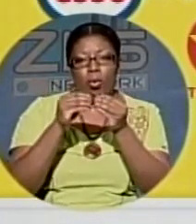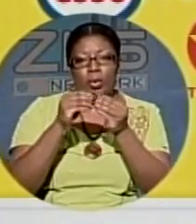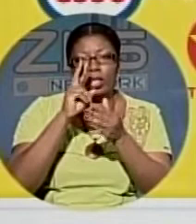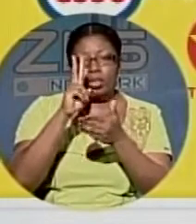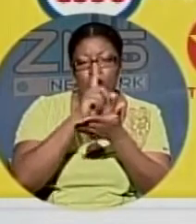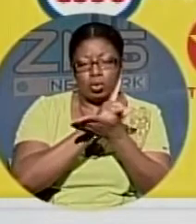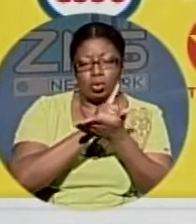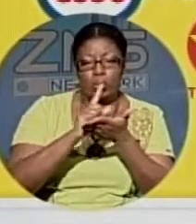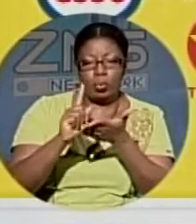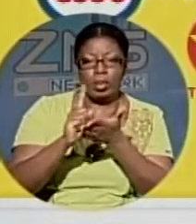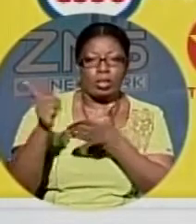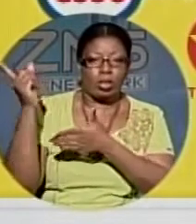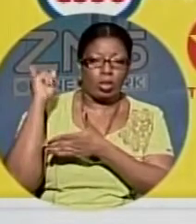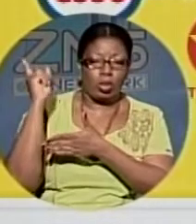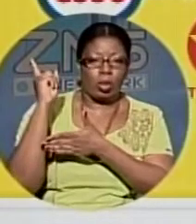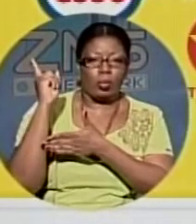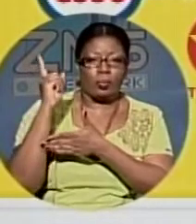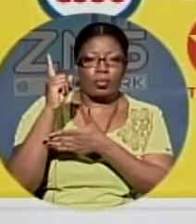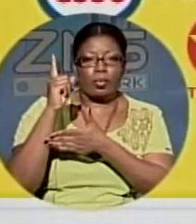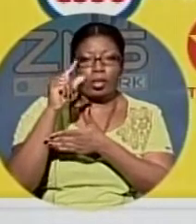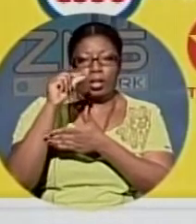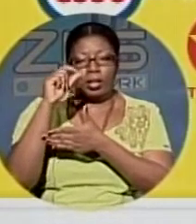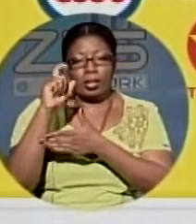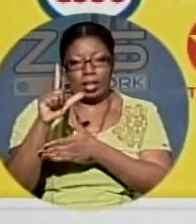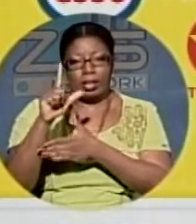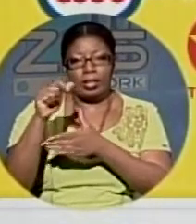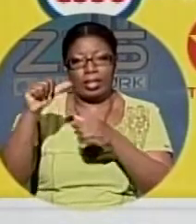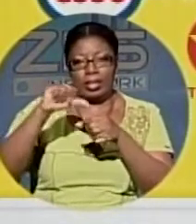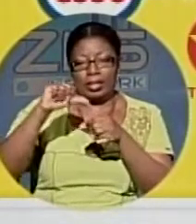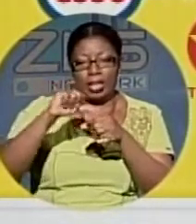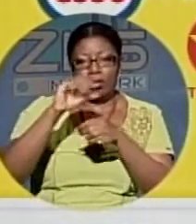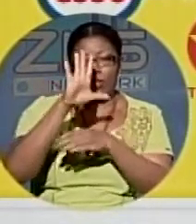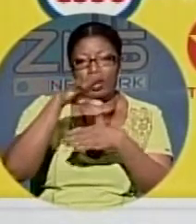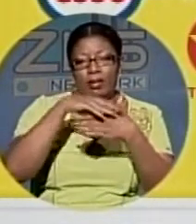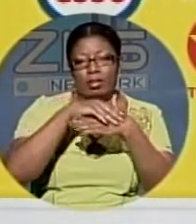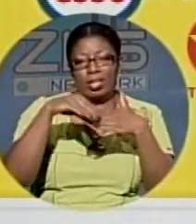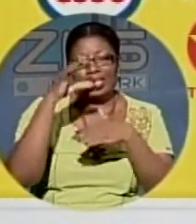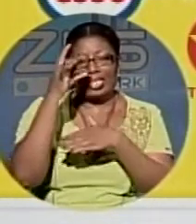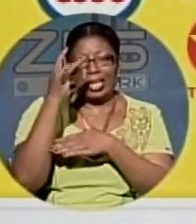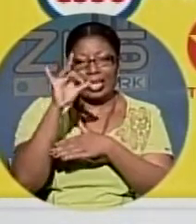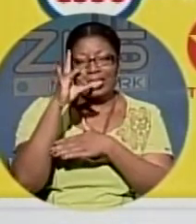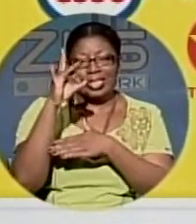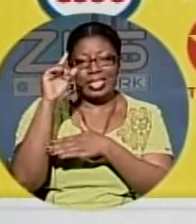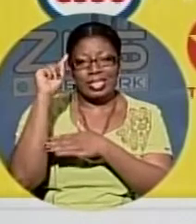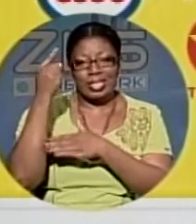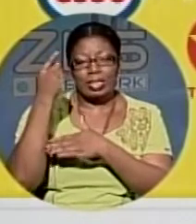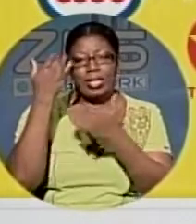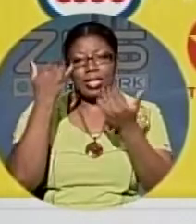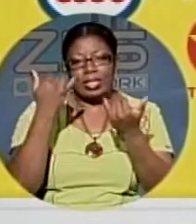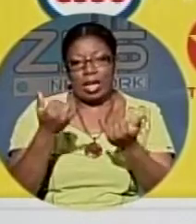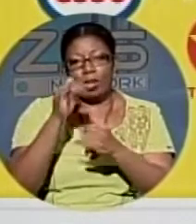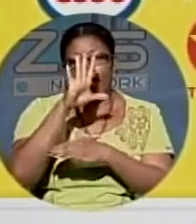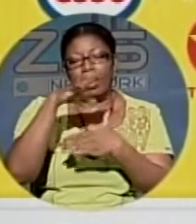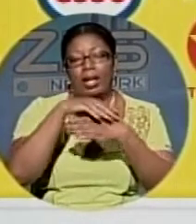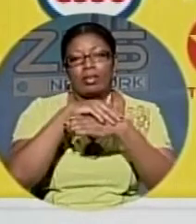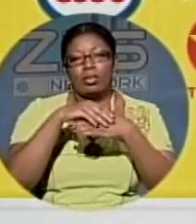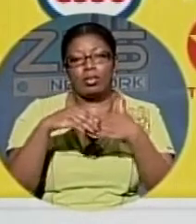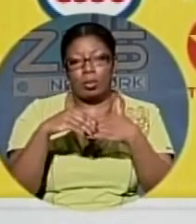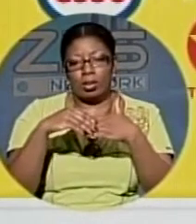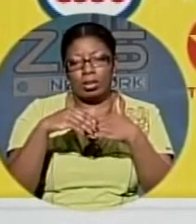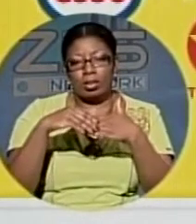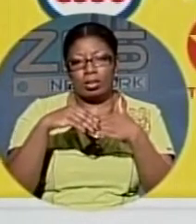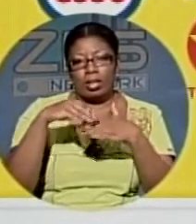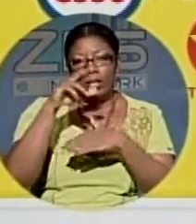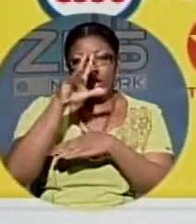6th, a gallon of gas at Esso was $5.18. Tonight, it's $5.38, a jump of 20